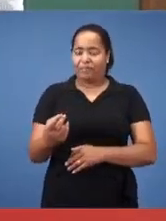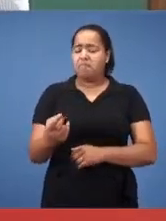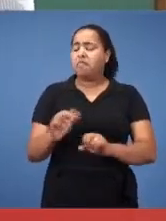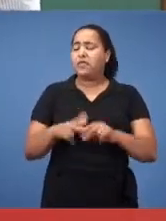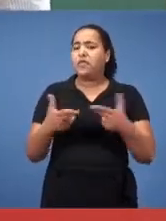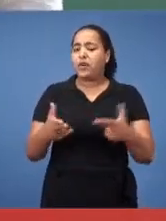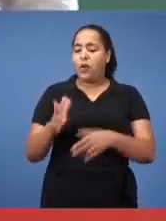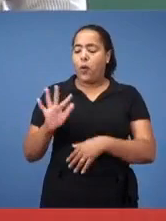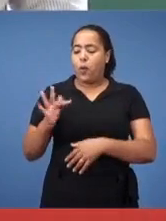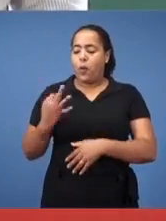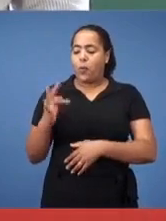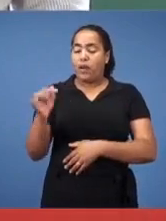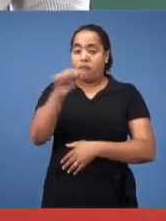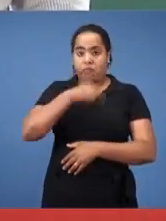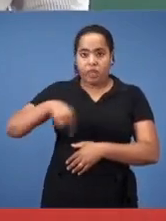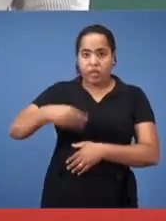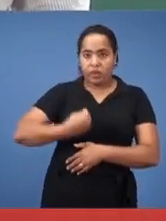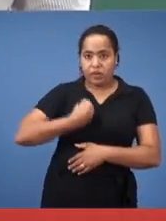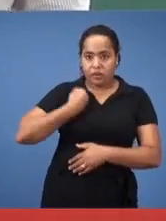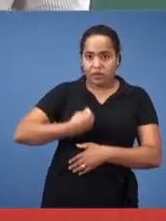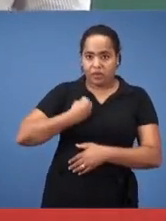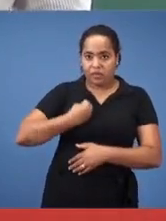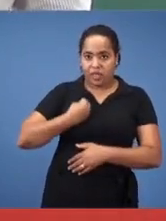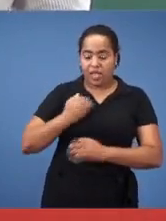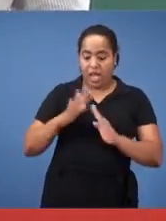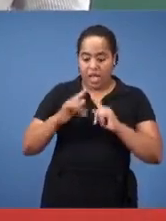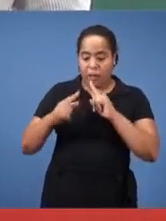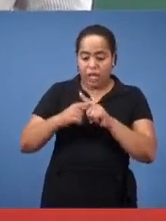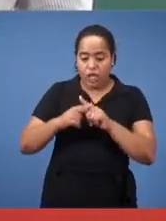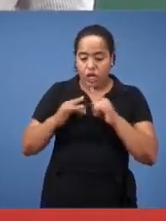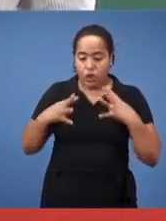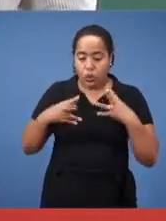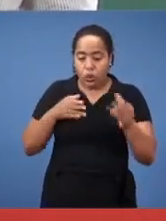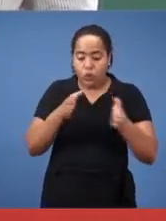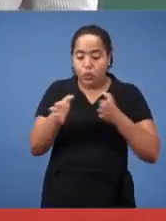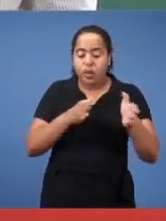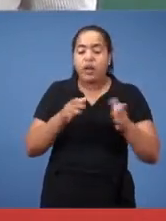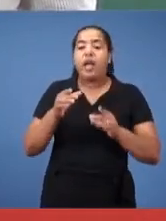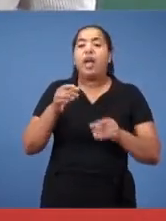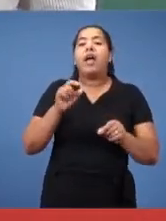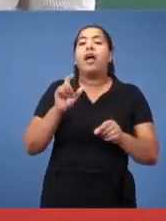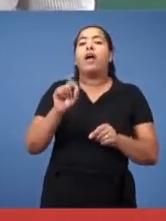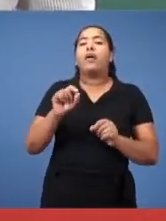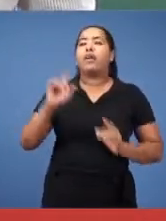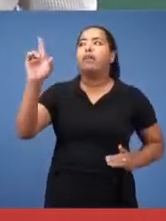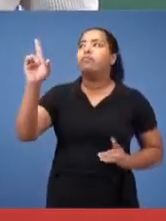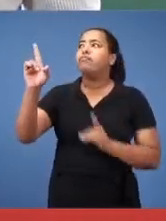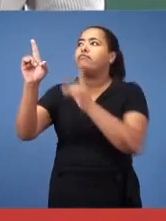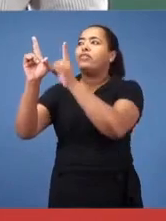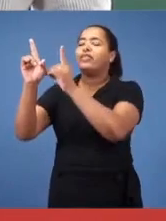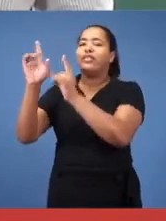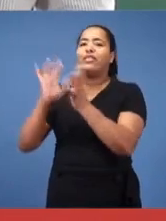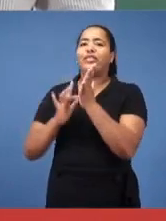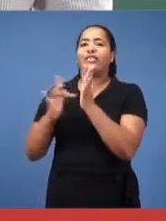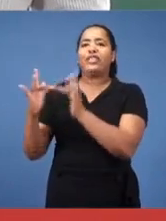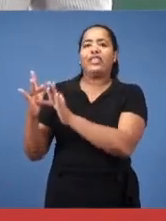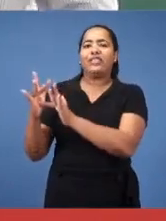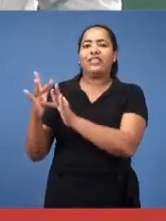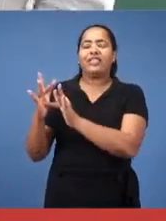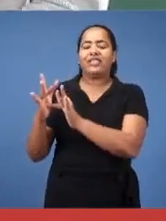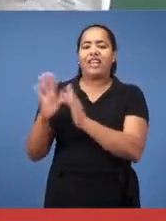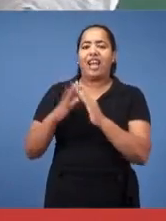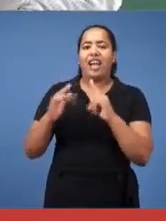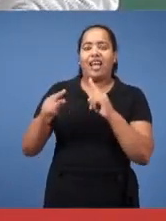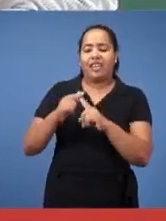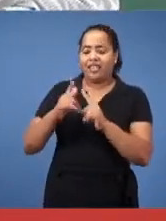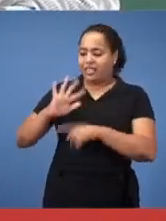life. Because the soon for us and for the church throughout time is a meeting with the Lord Jesus. And this